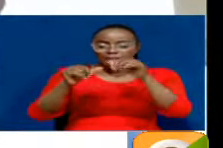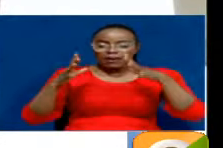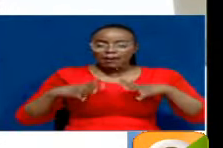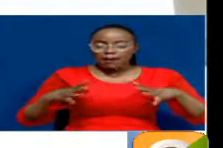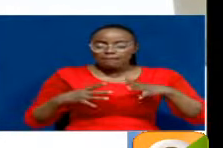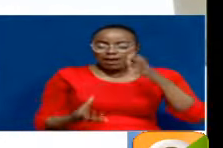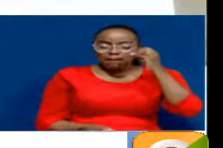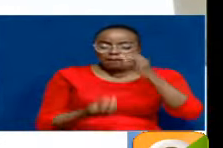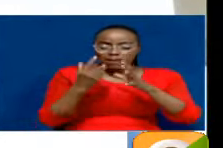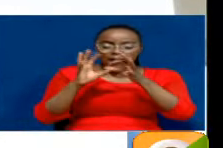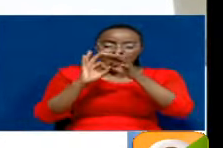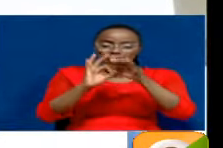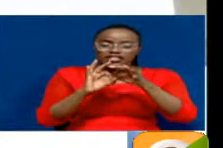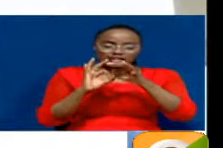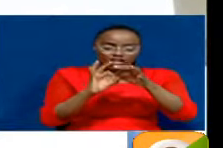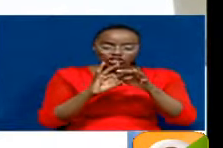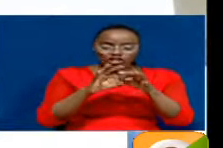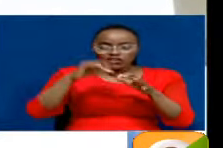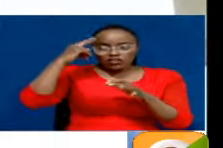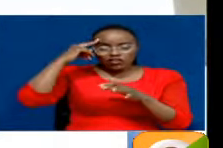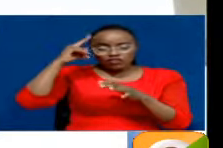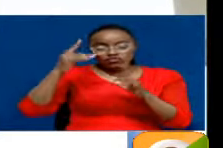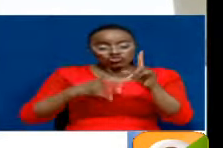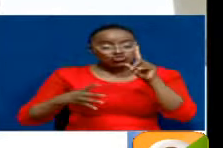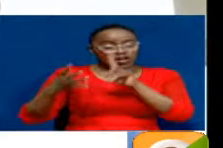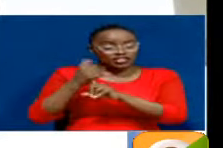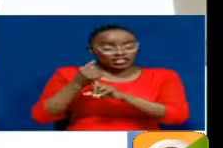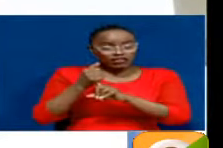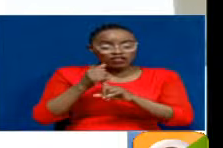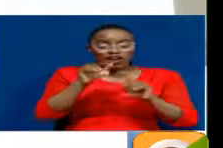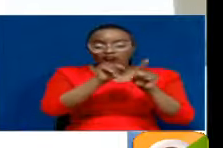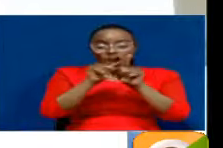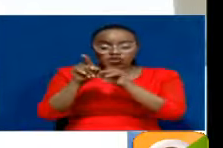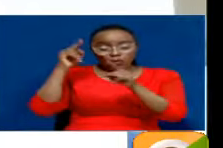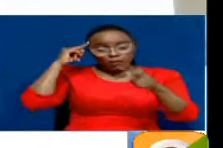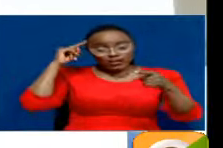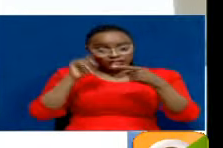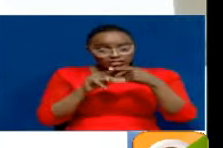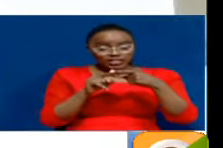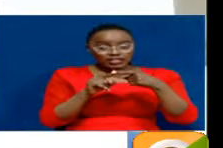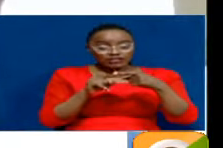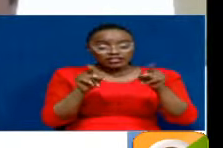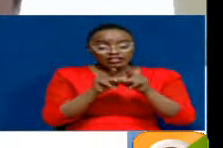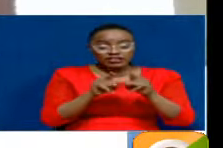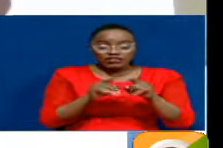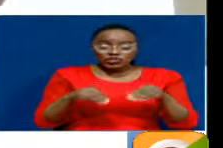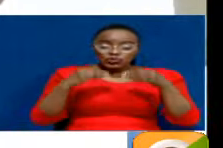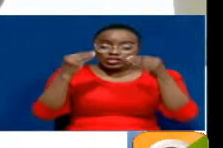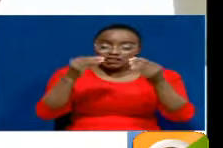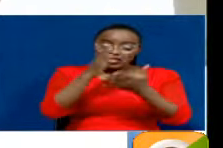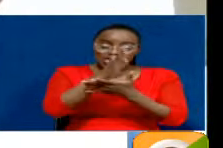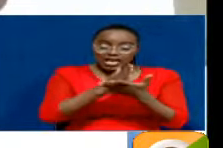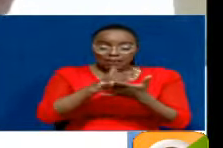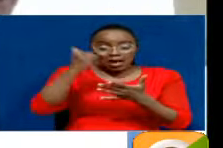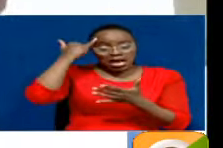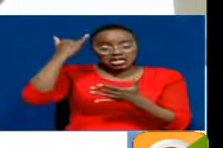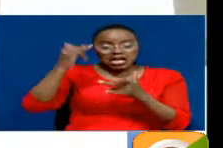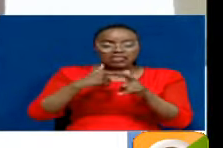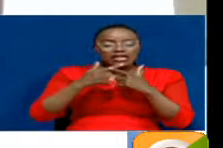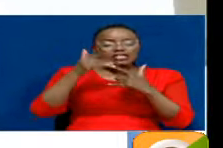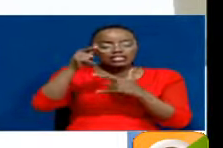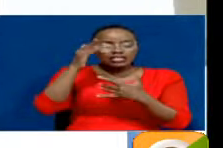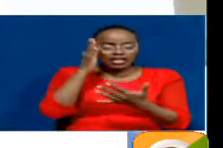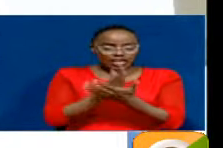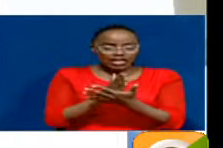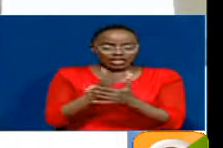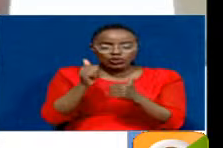people forming partnerships for to achieve a common objectives, to achieve some convergence of that is a